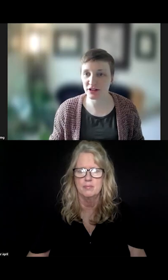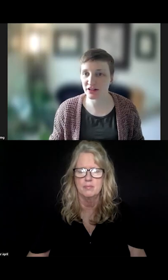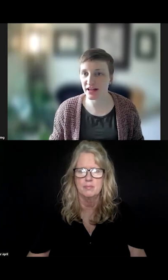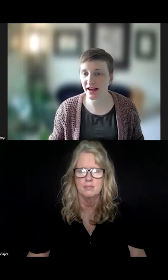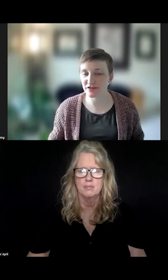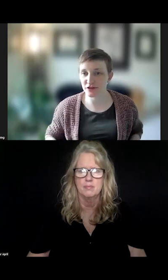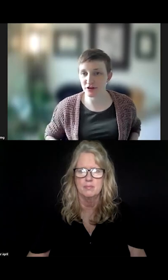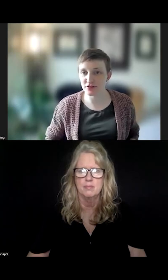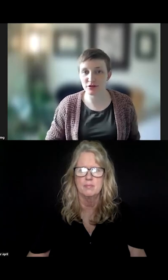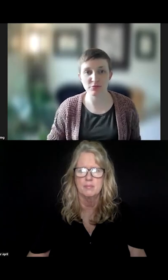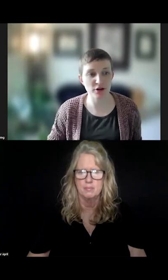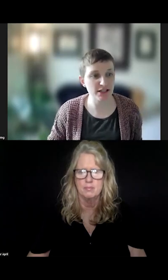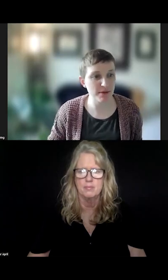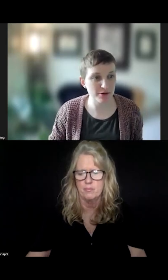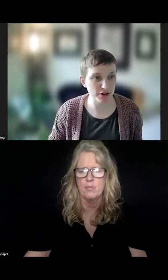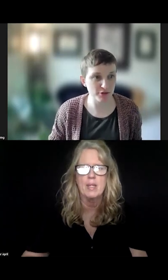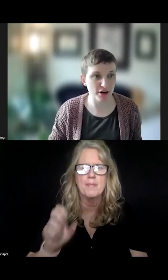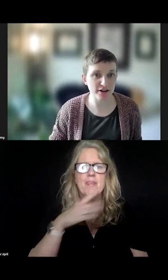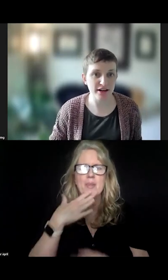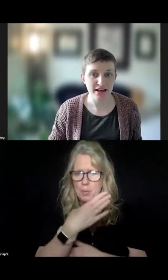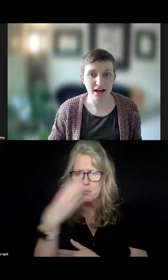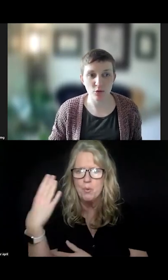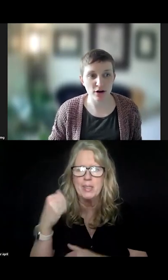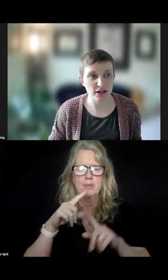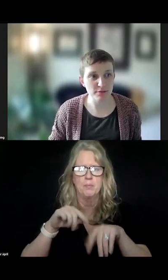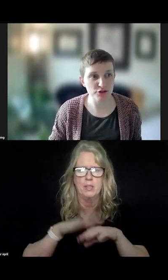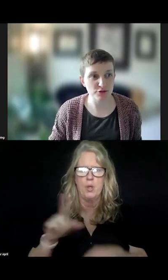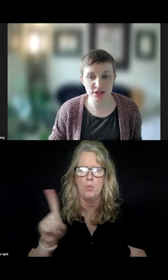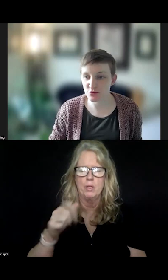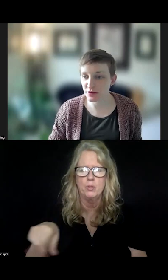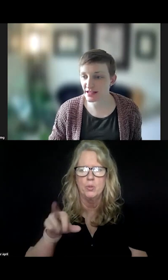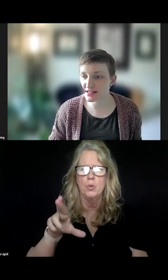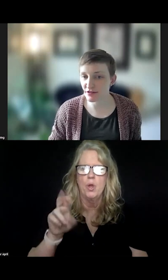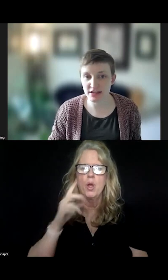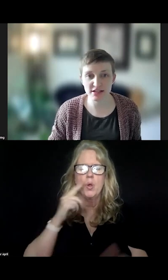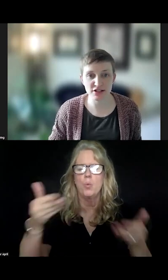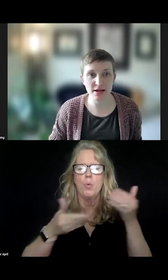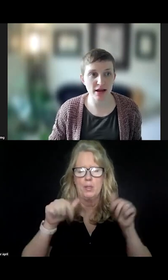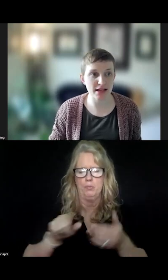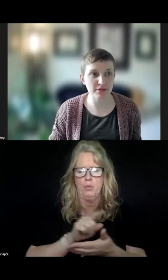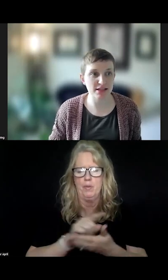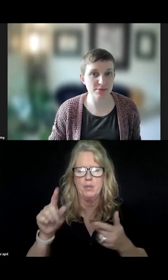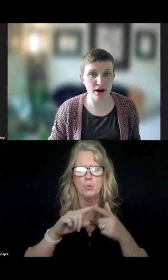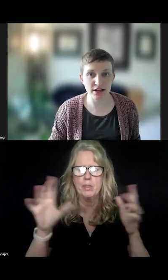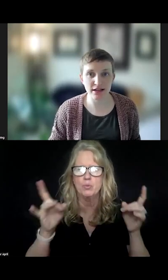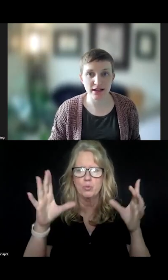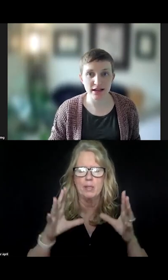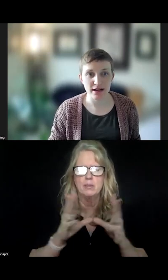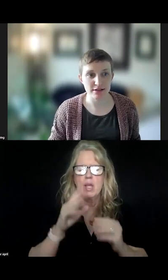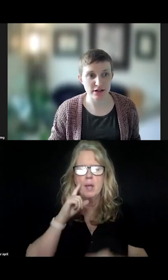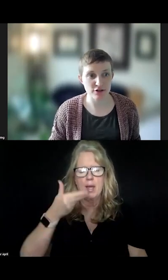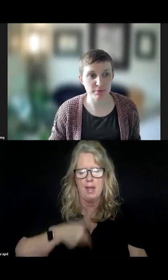right. Well, good afternoon or good morning, depending where you are. Welcome to this week's Crisis Jam. I am Lindsay